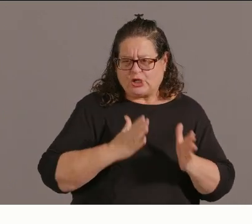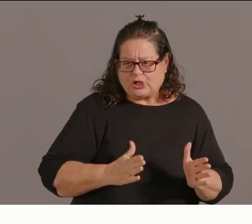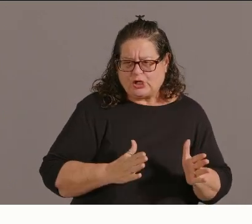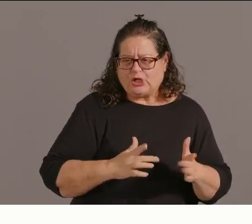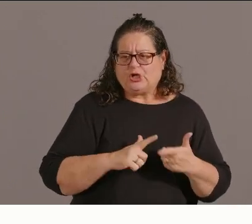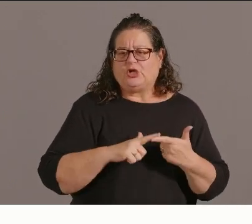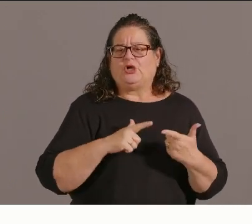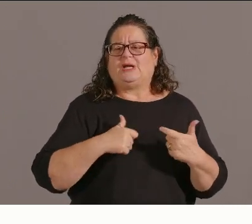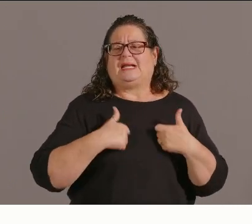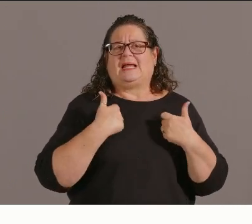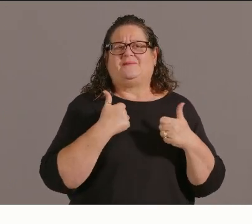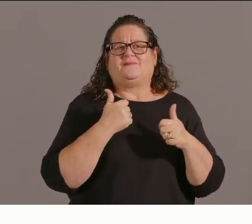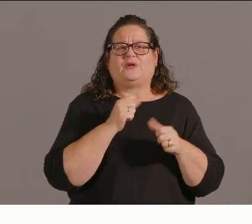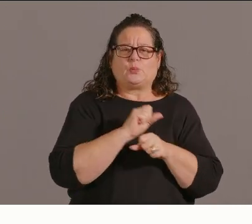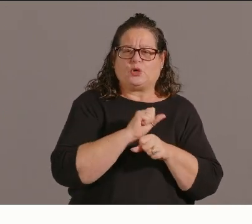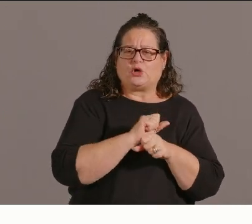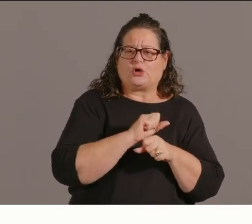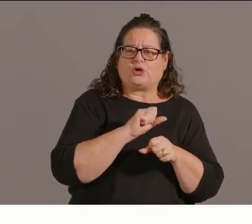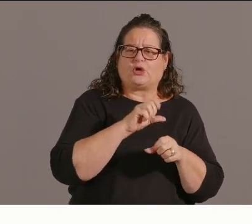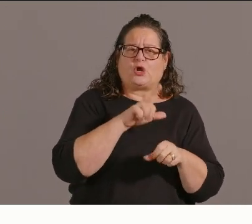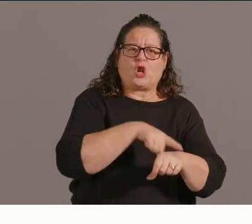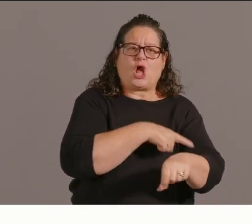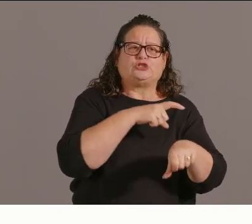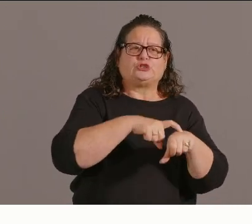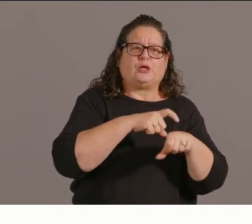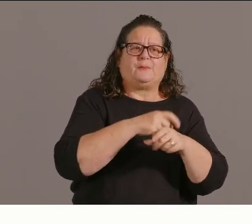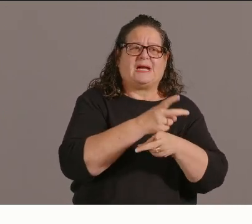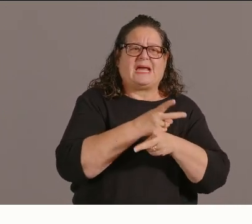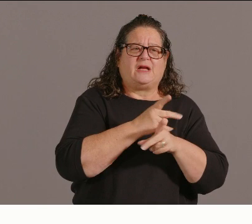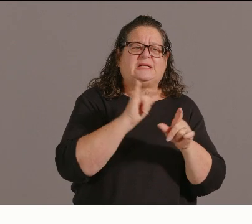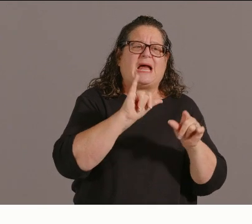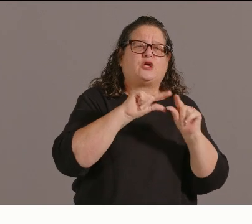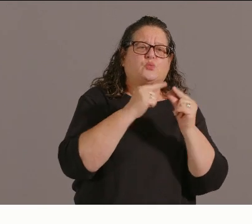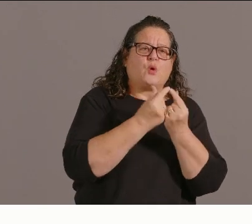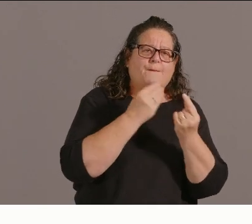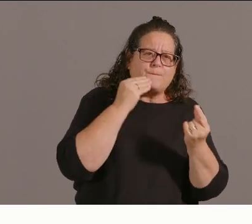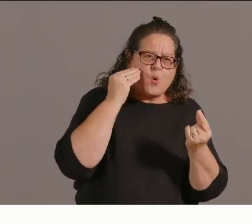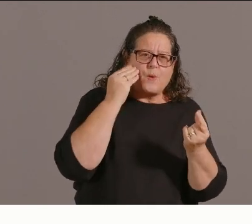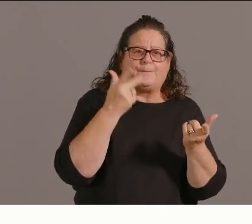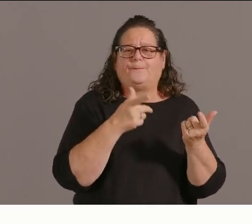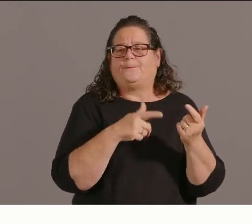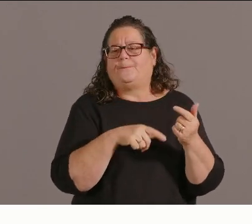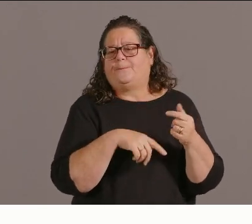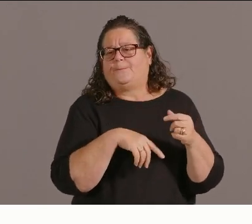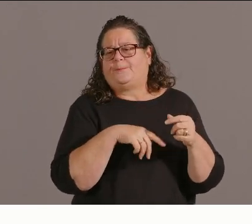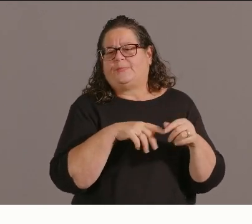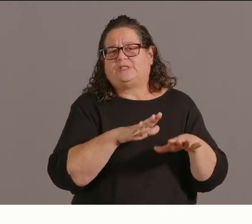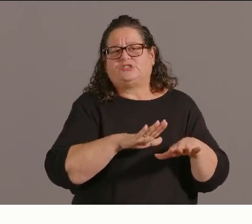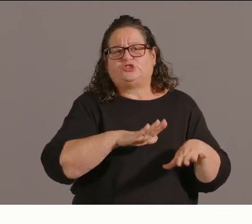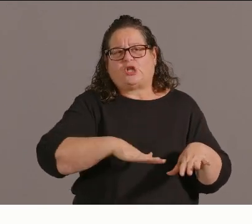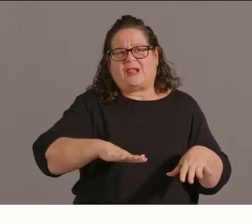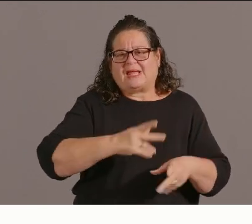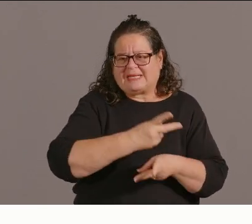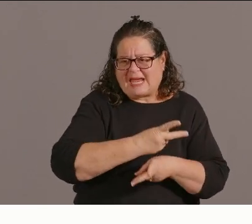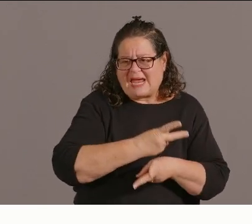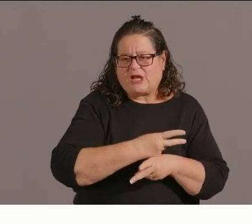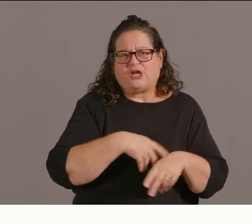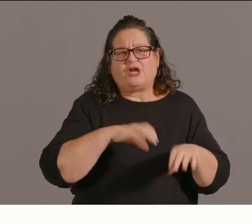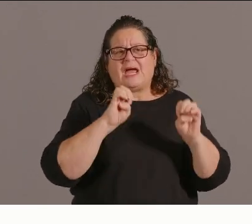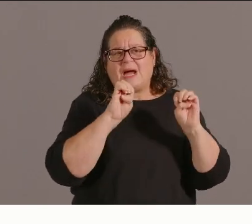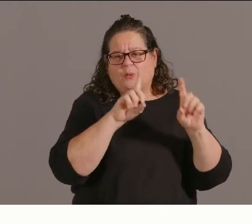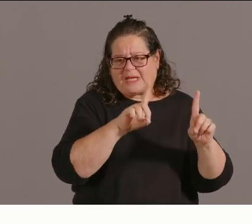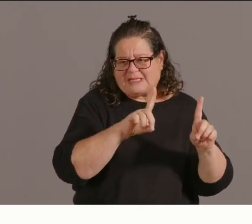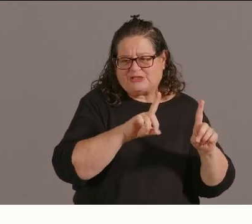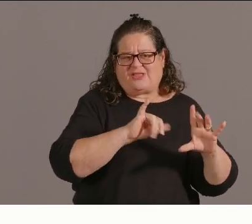educators and child care professionals, as well as our protective services occupations and those over the age